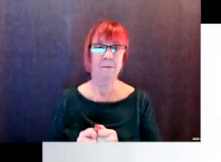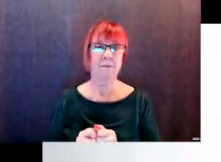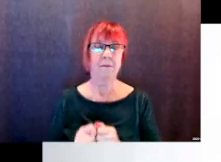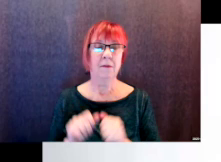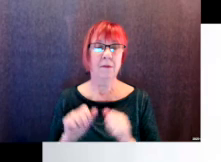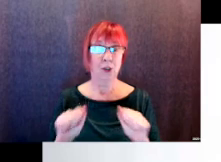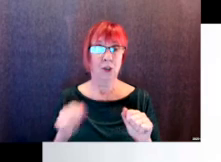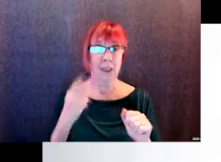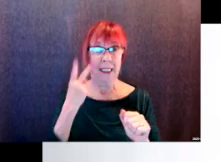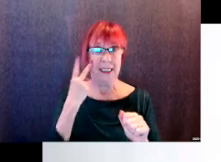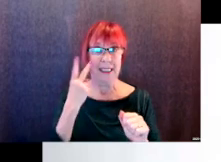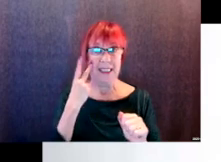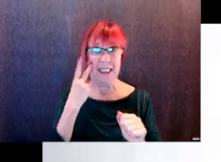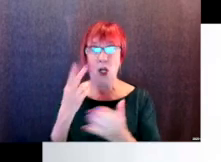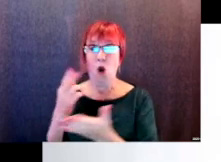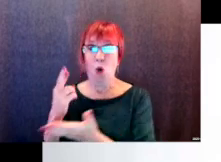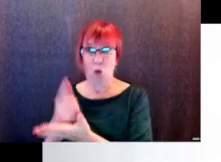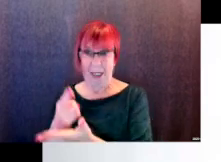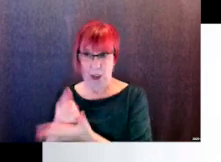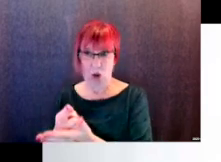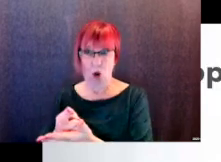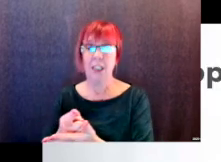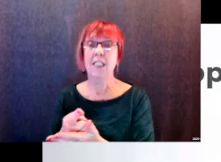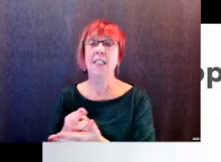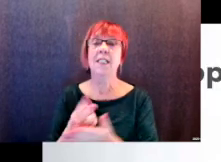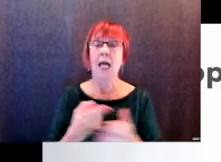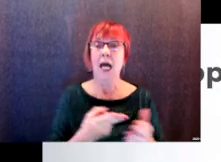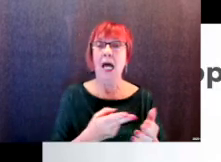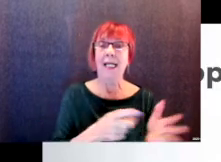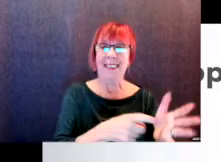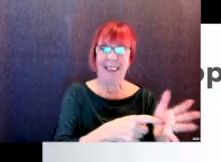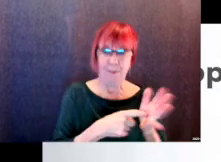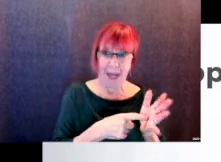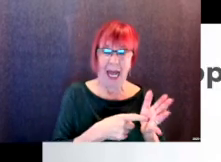it. Next slide.